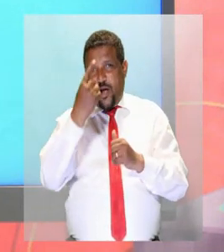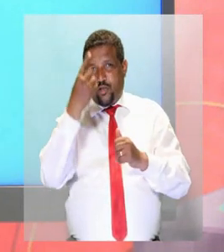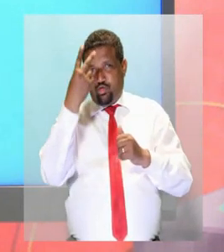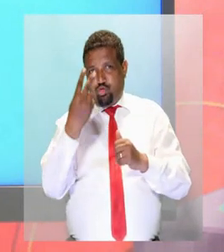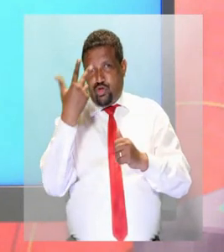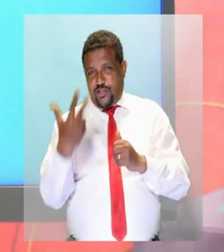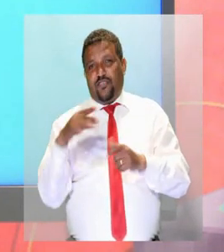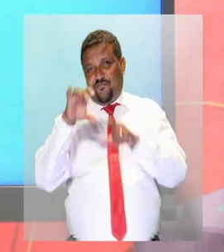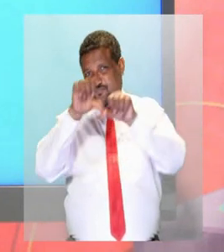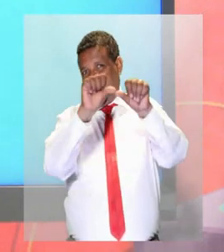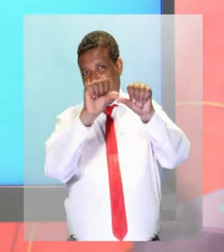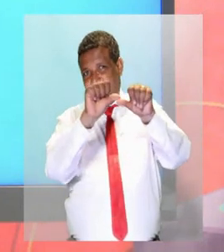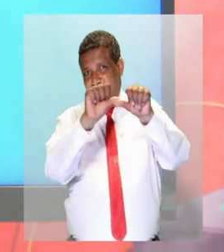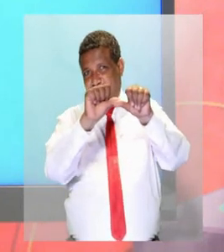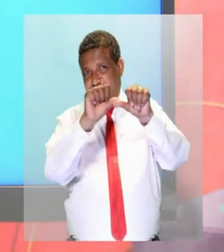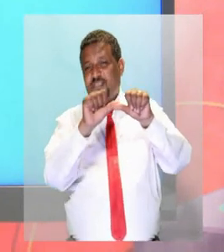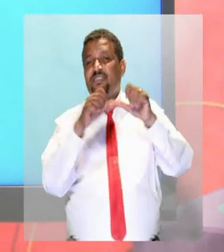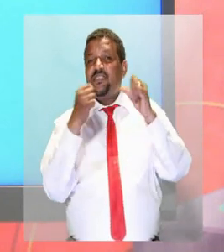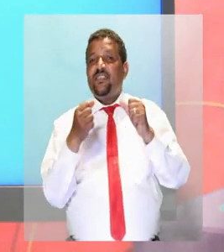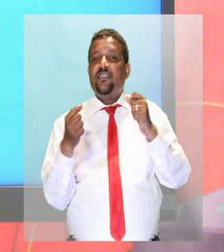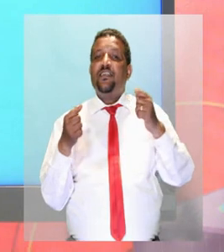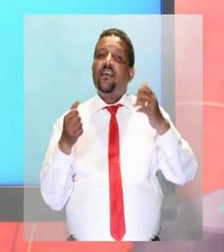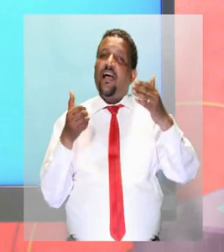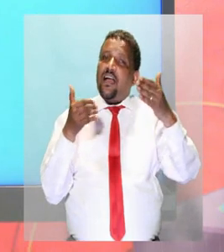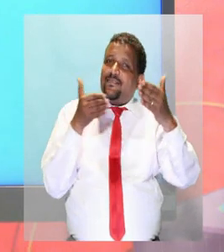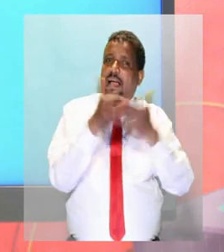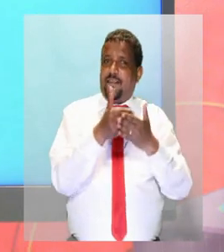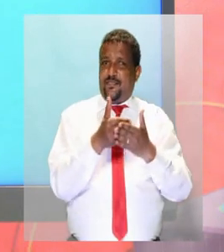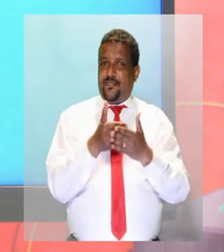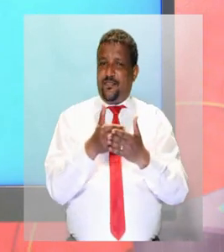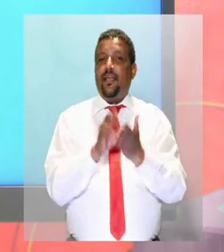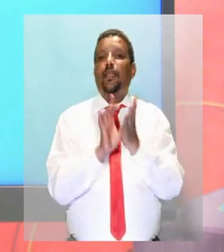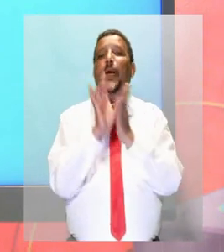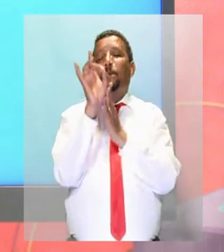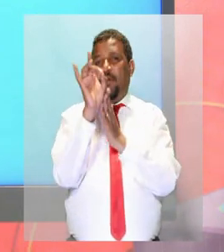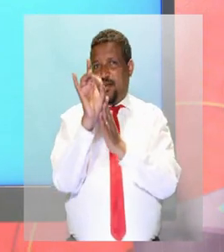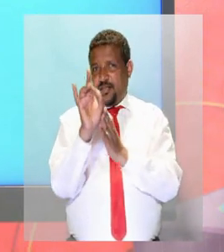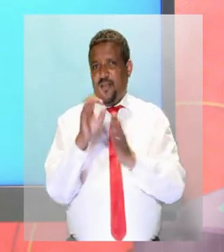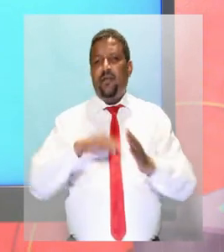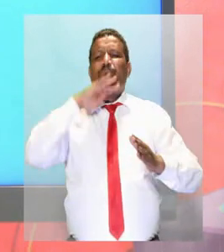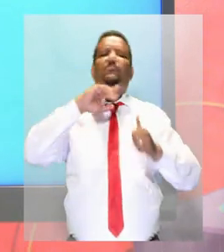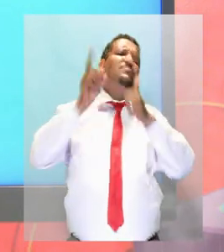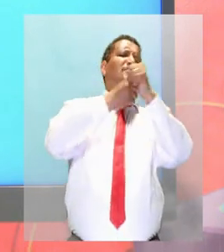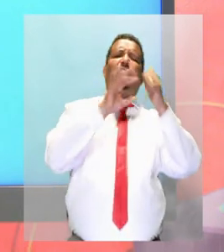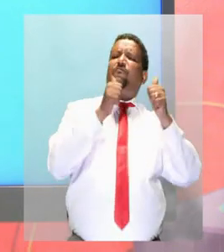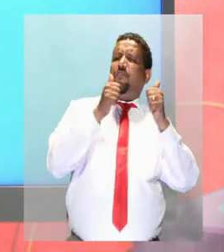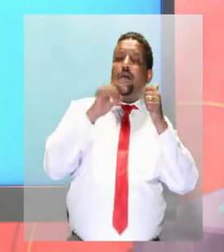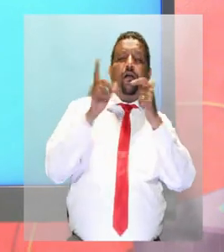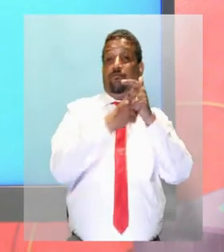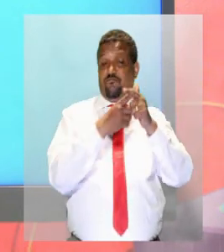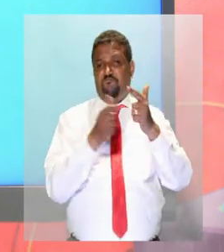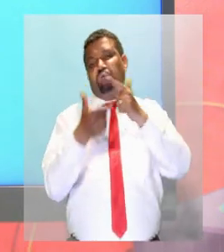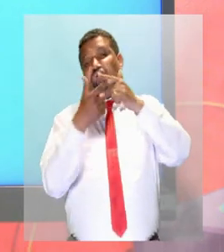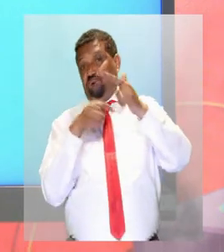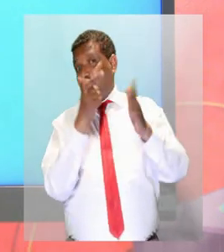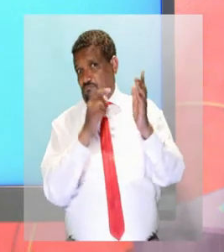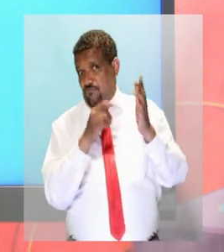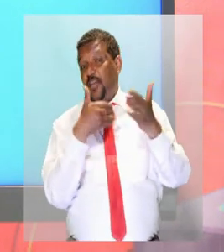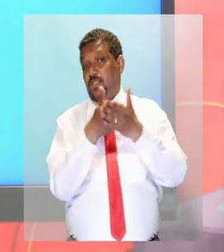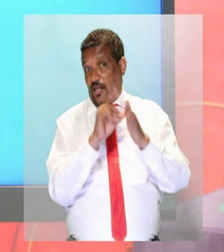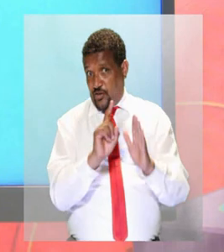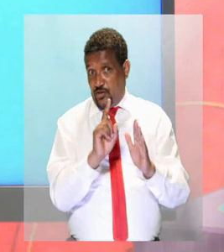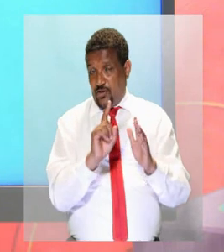3. So it is possible to attach numbers for the satisfaction that we derive from consumption of goods and